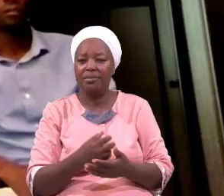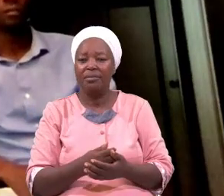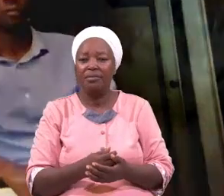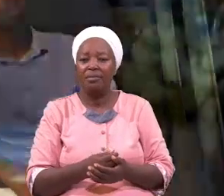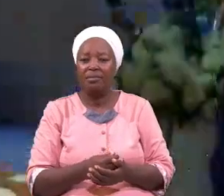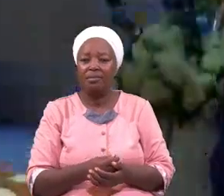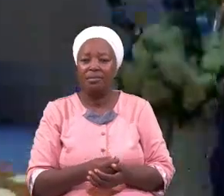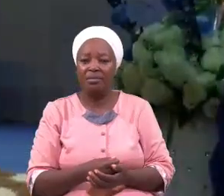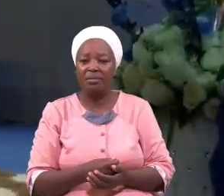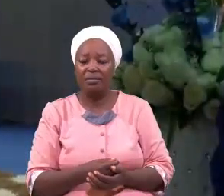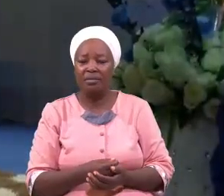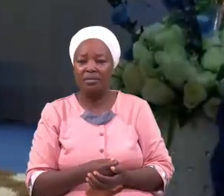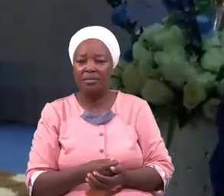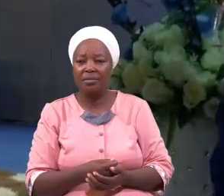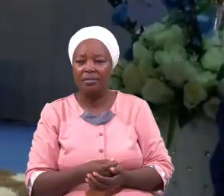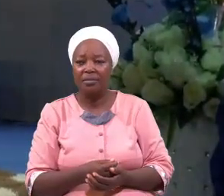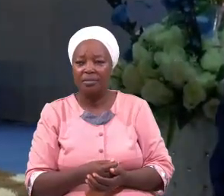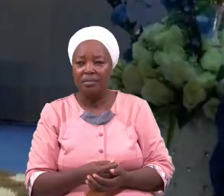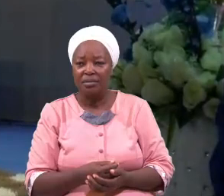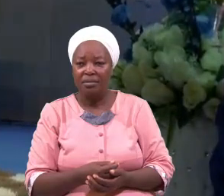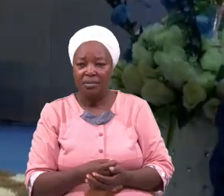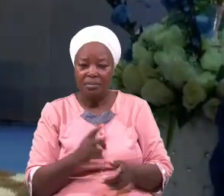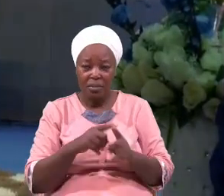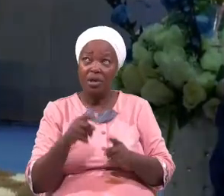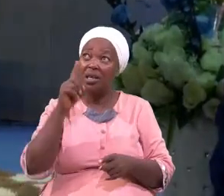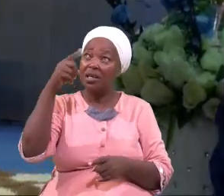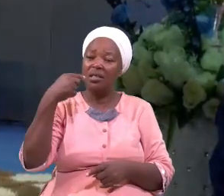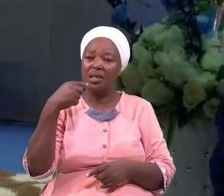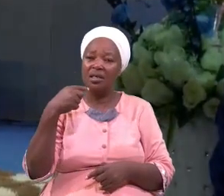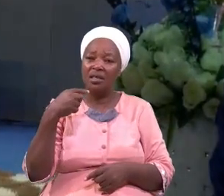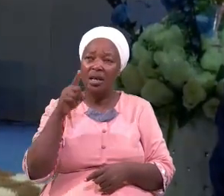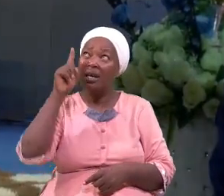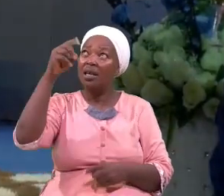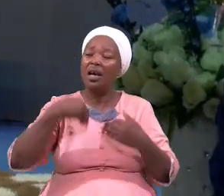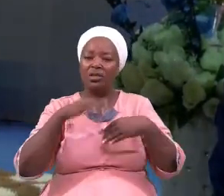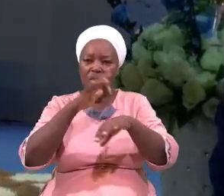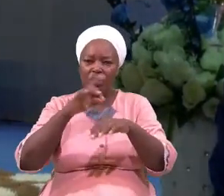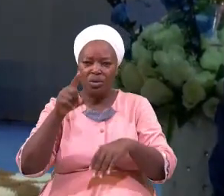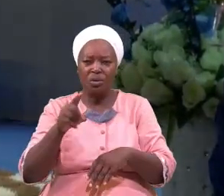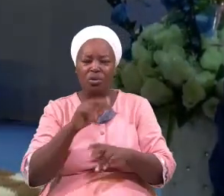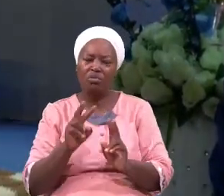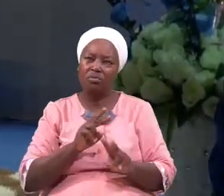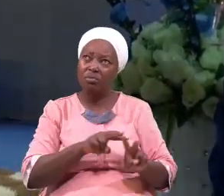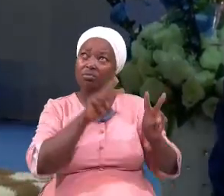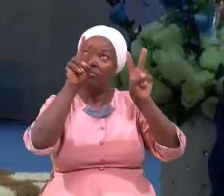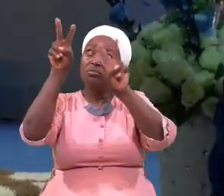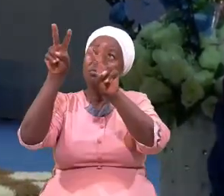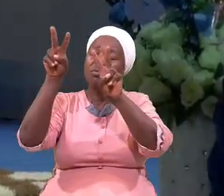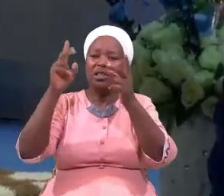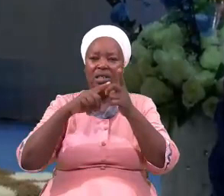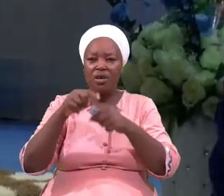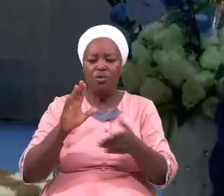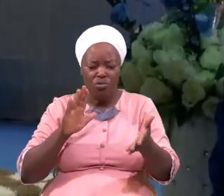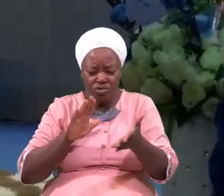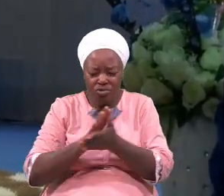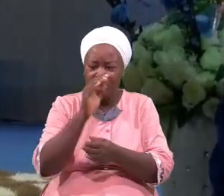more. But it says he has touched you. Look up. You trust in